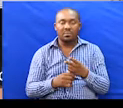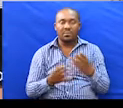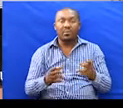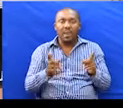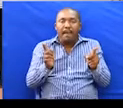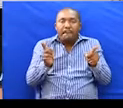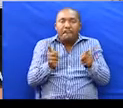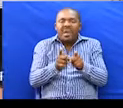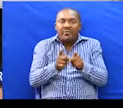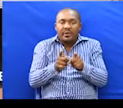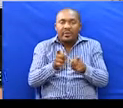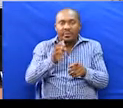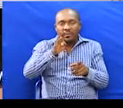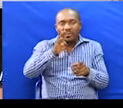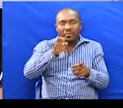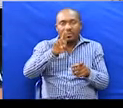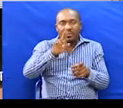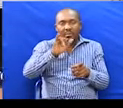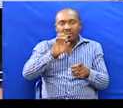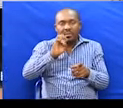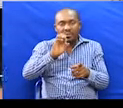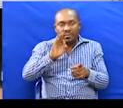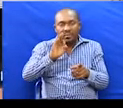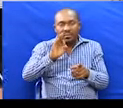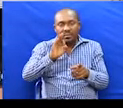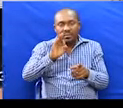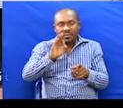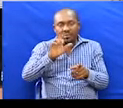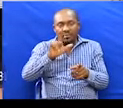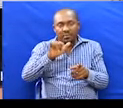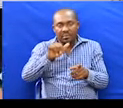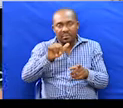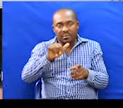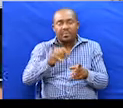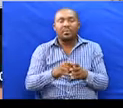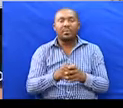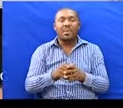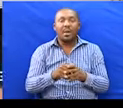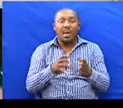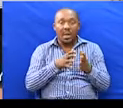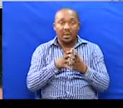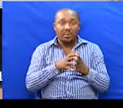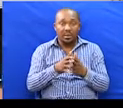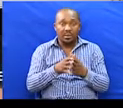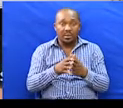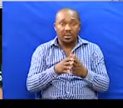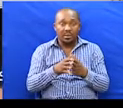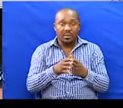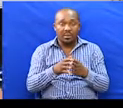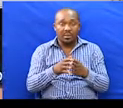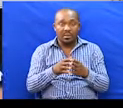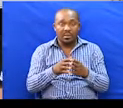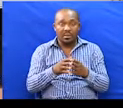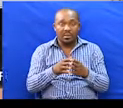briefly, just in brief, explain the following terms.